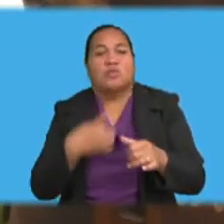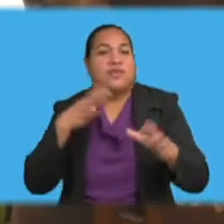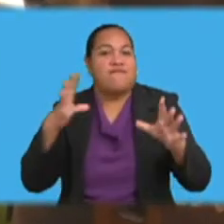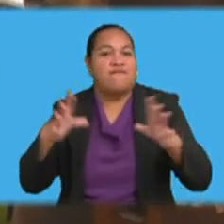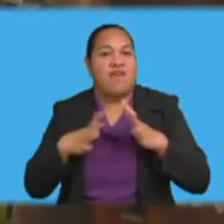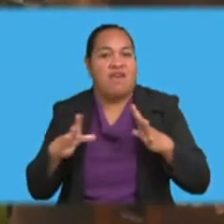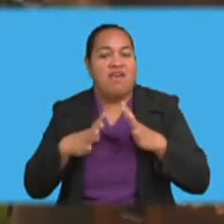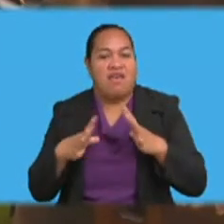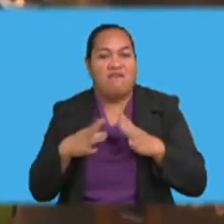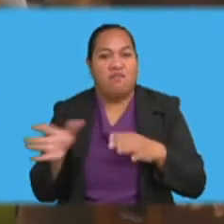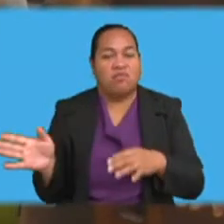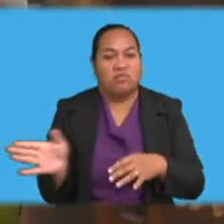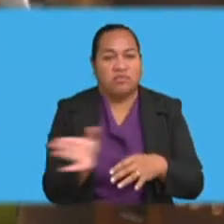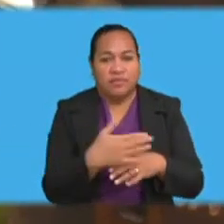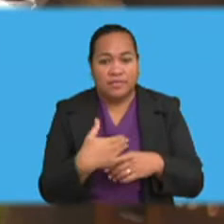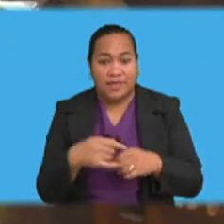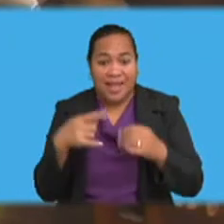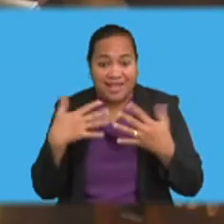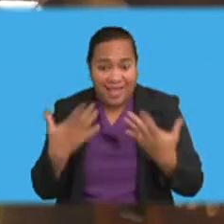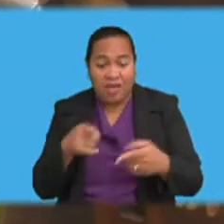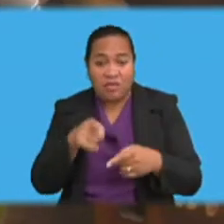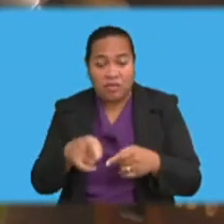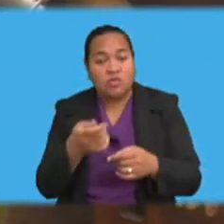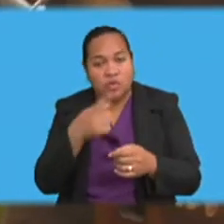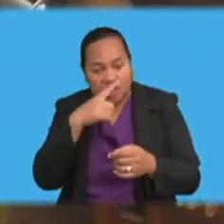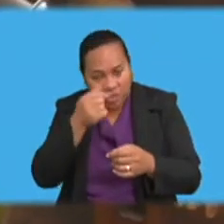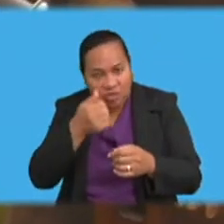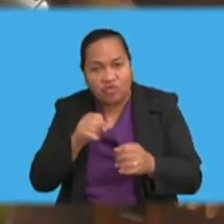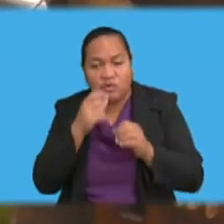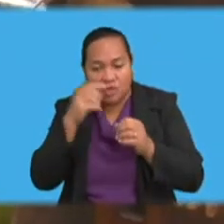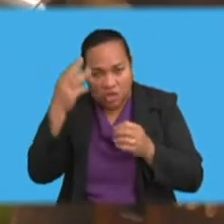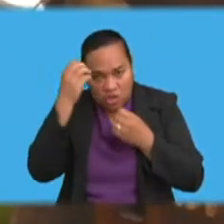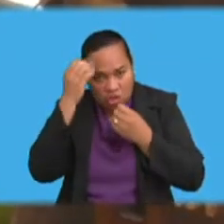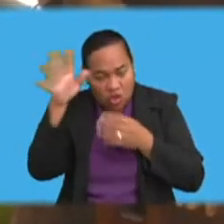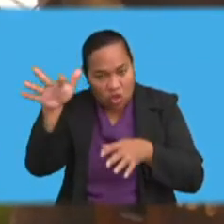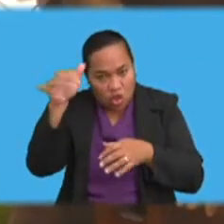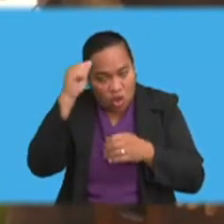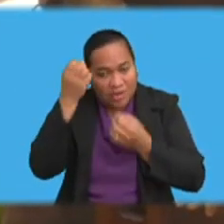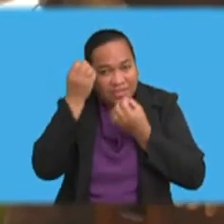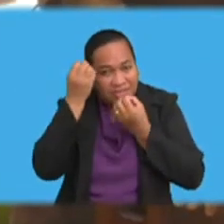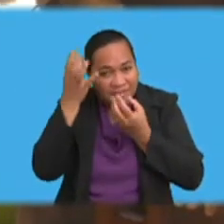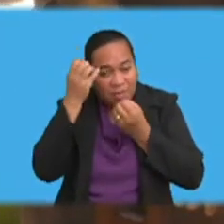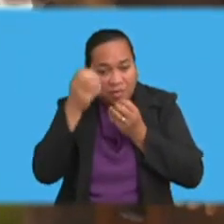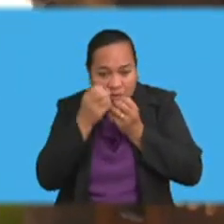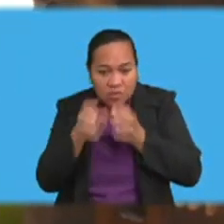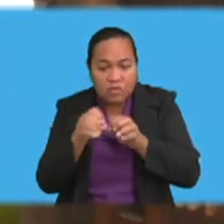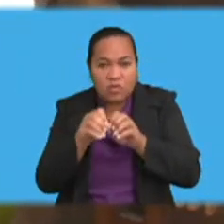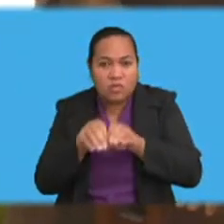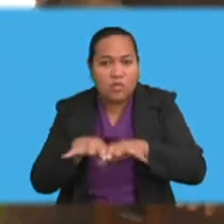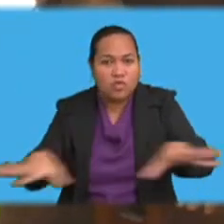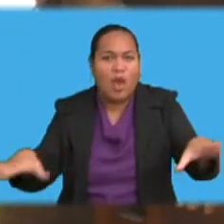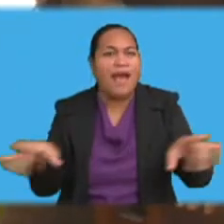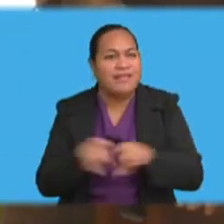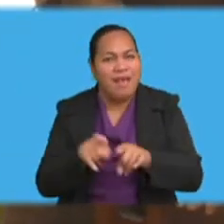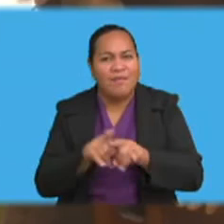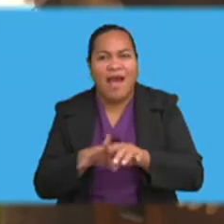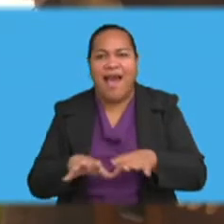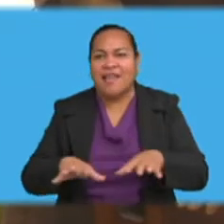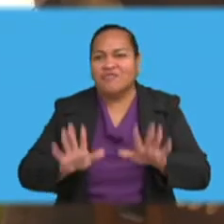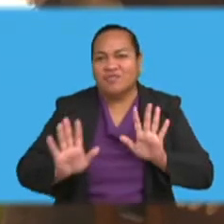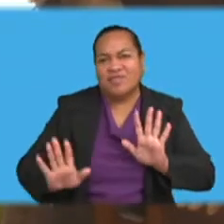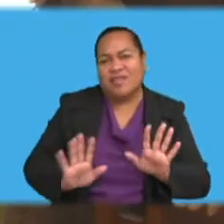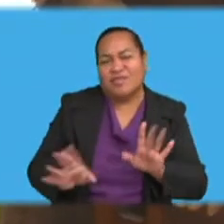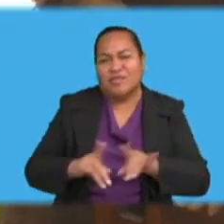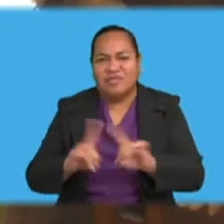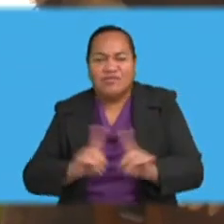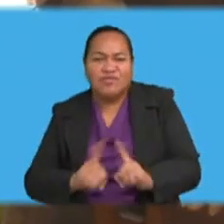Speaker. Aiyaz-Sayed has now become a vehicle through which we can disseminate knowledge and information and, of course, entertainment to ordinary Fijians. It